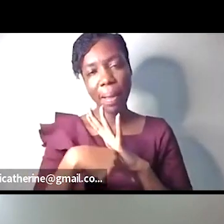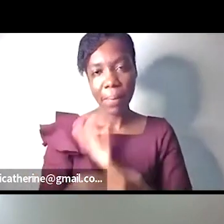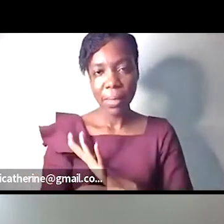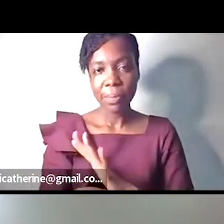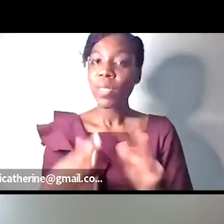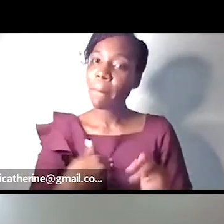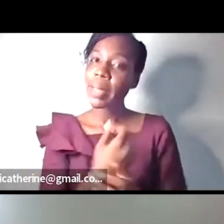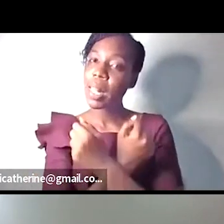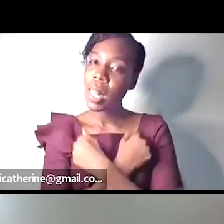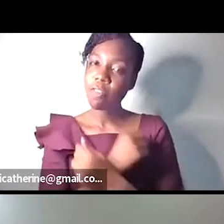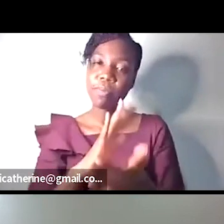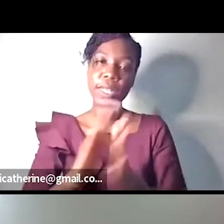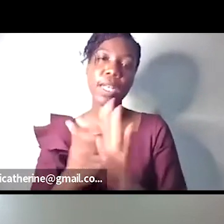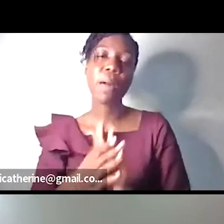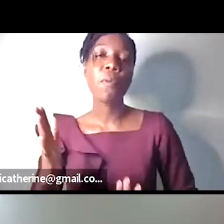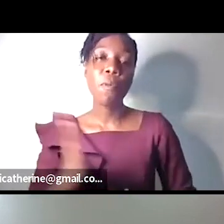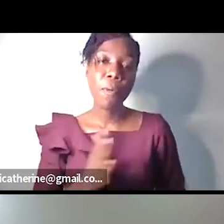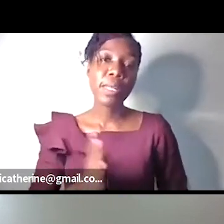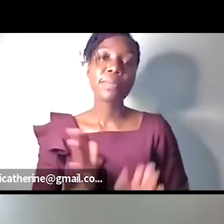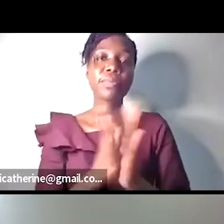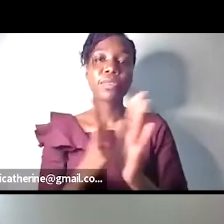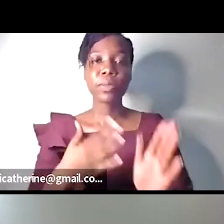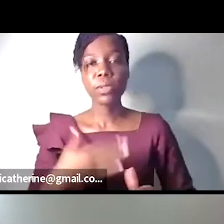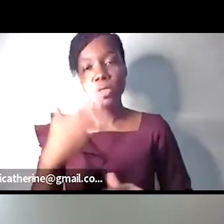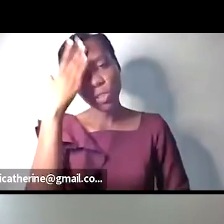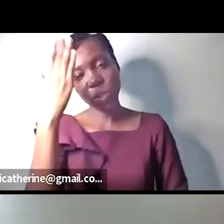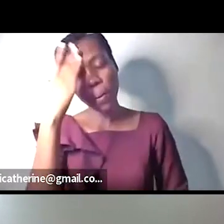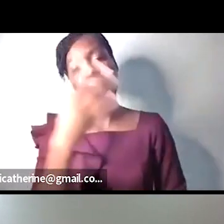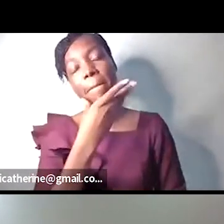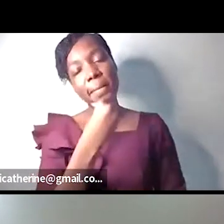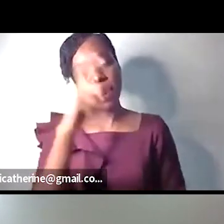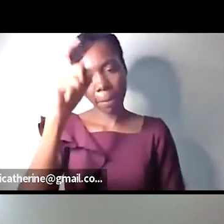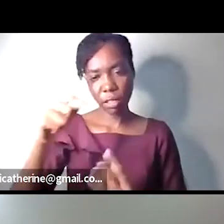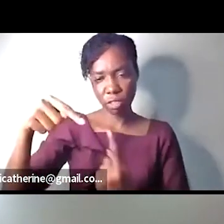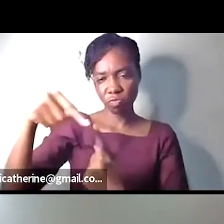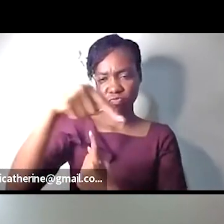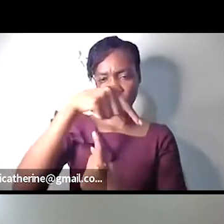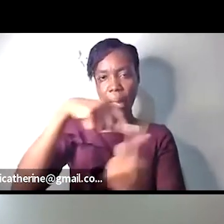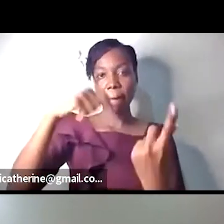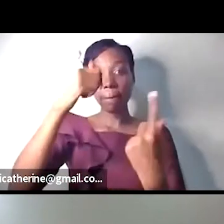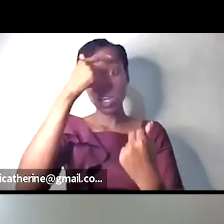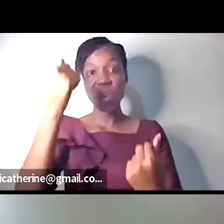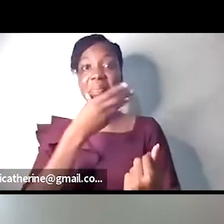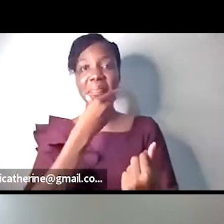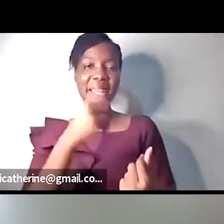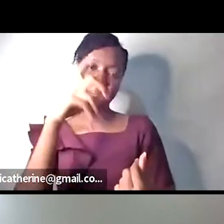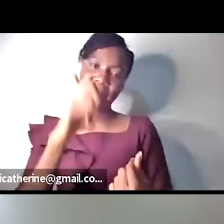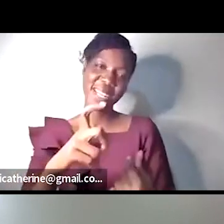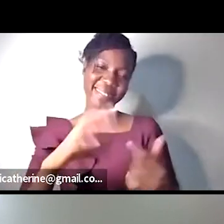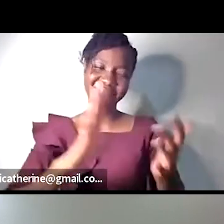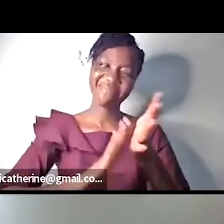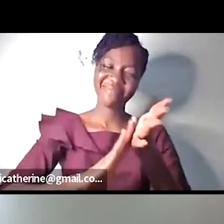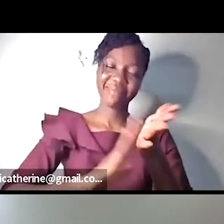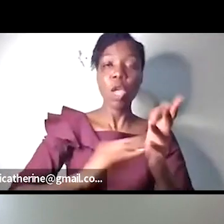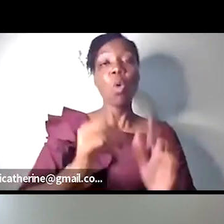being a woman, I also know that I need these men around me because they are complementary. My world is